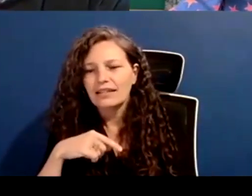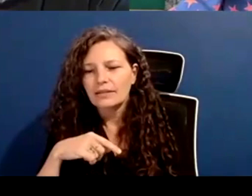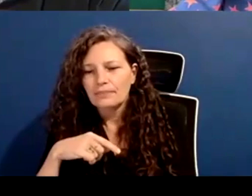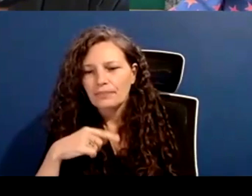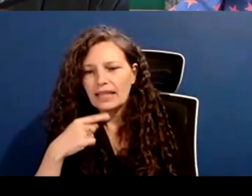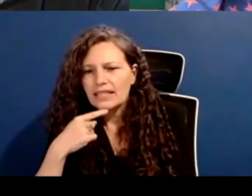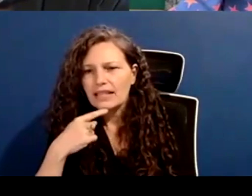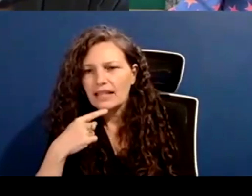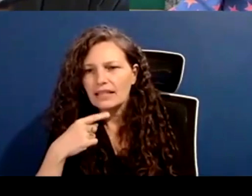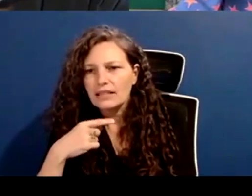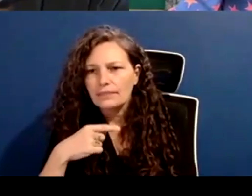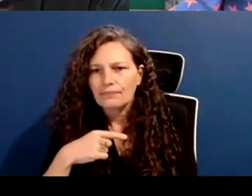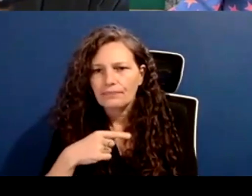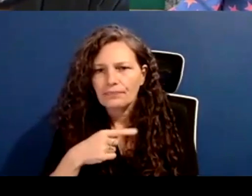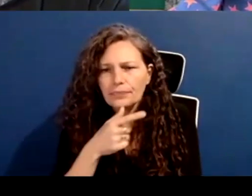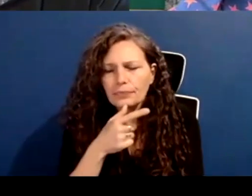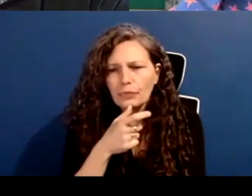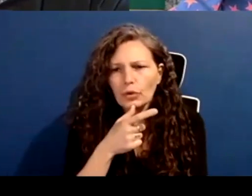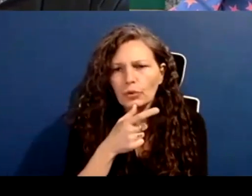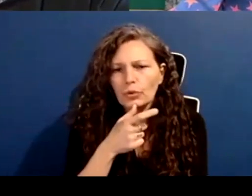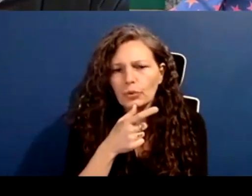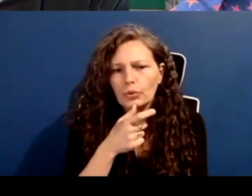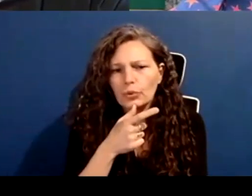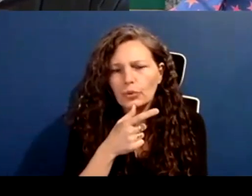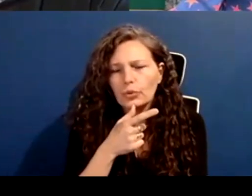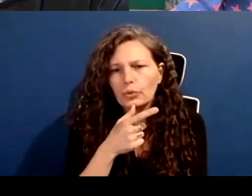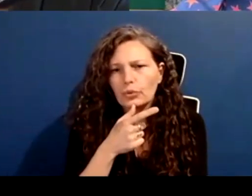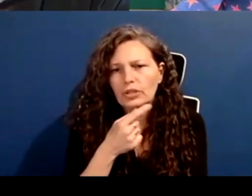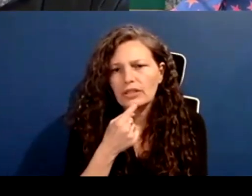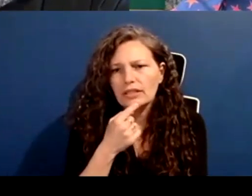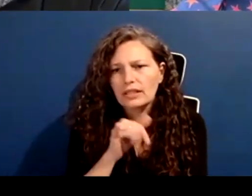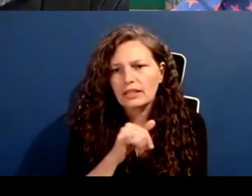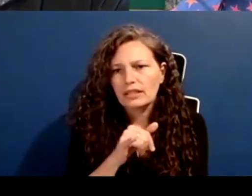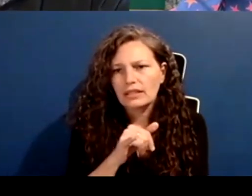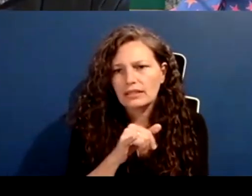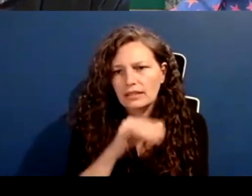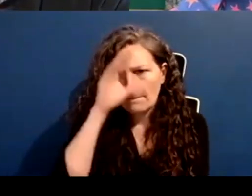who sinned, this man or his parents? And Jesus says neither.